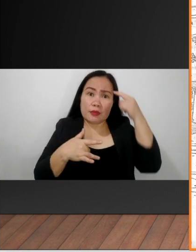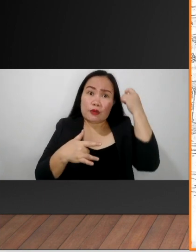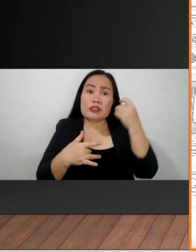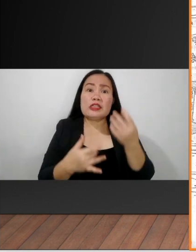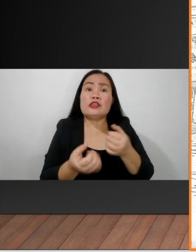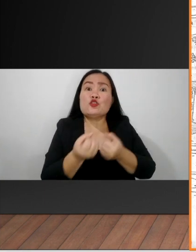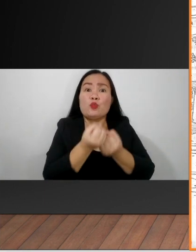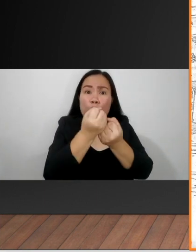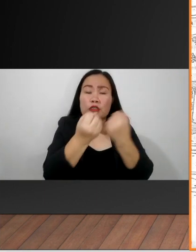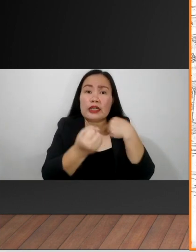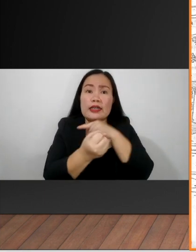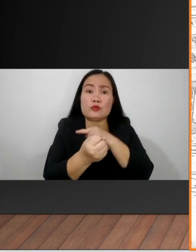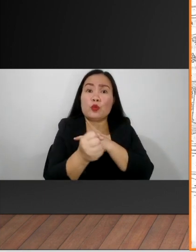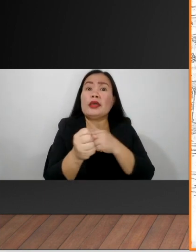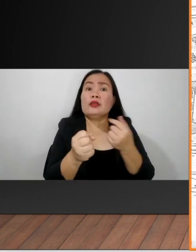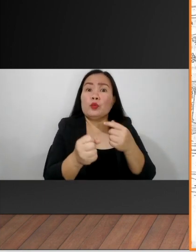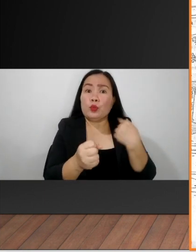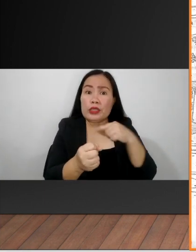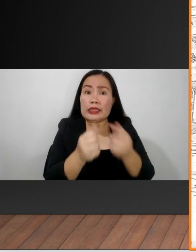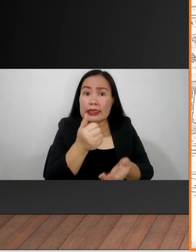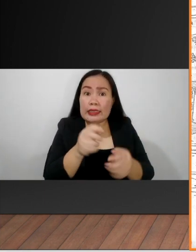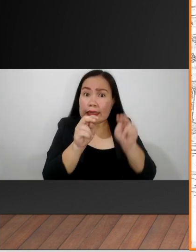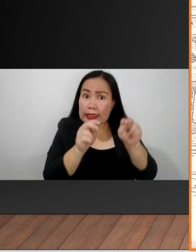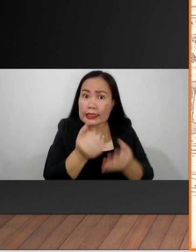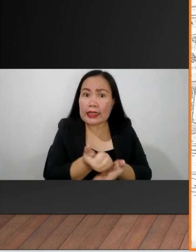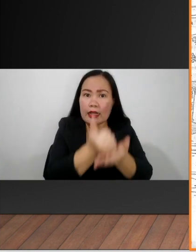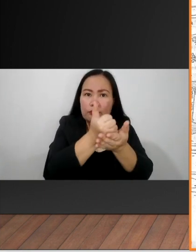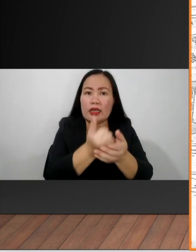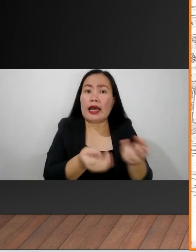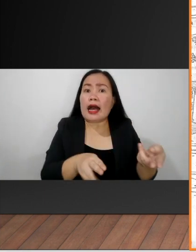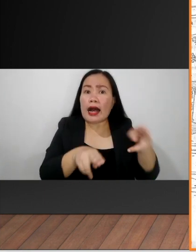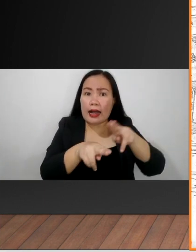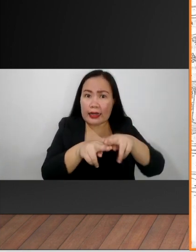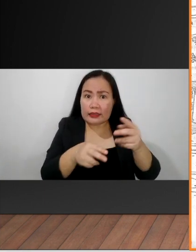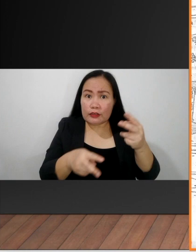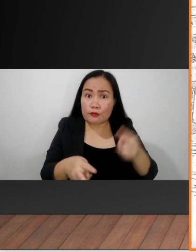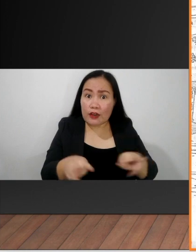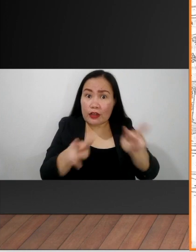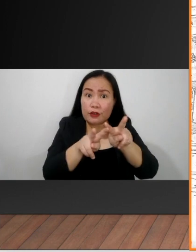help. They also add value and joy to our lives.